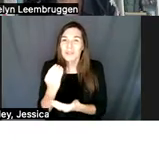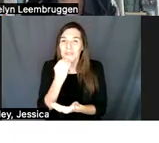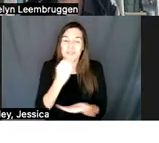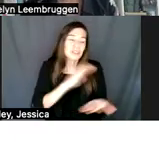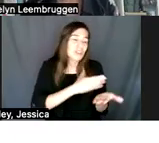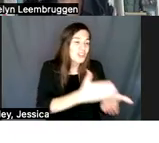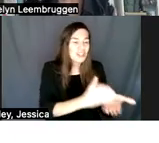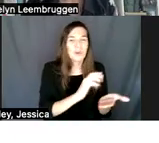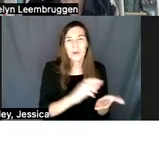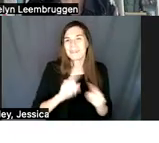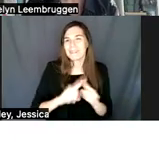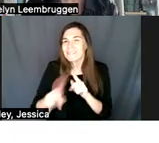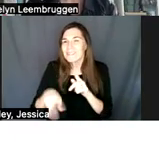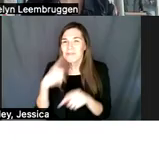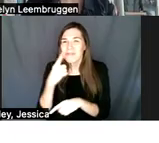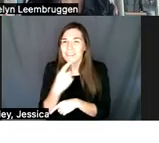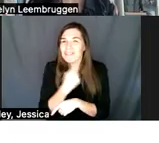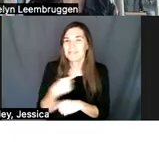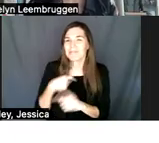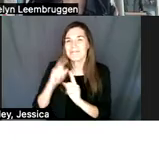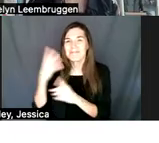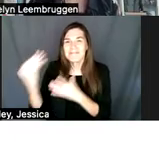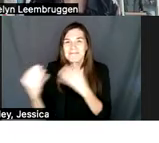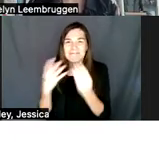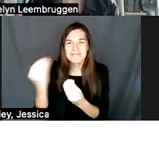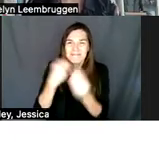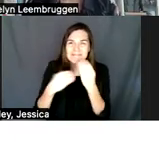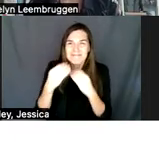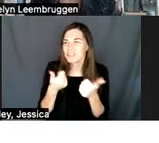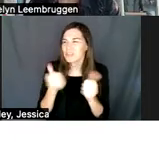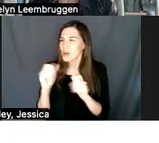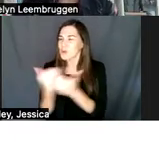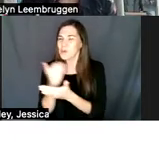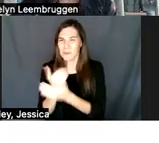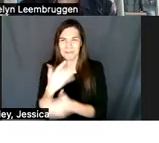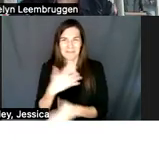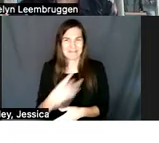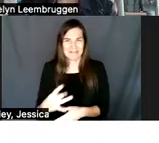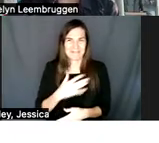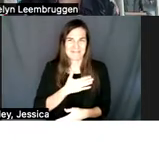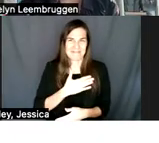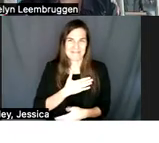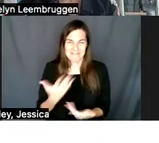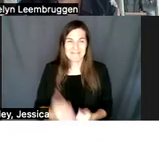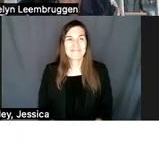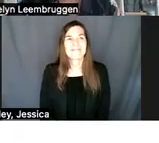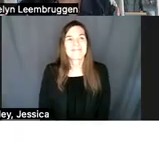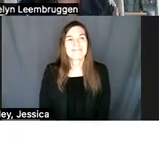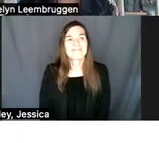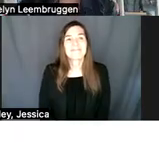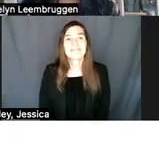or going to new kinds of restaurants. Those are some of the things that I do in my spare time. So,